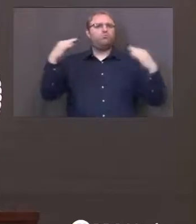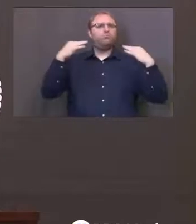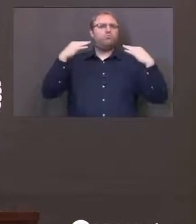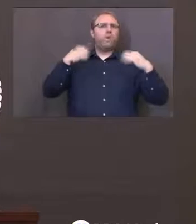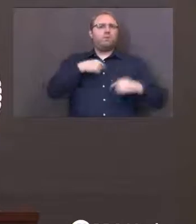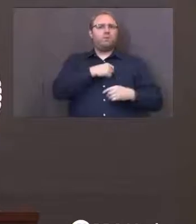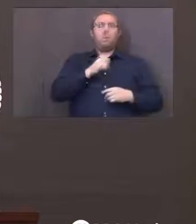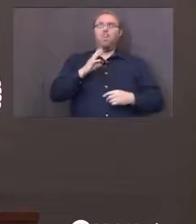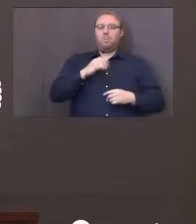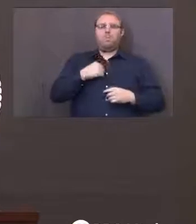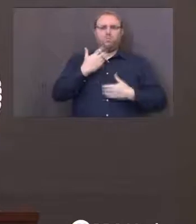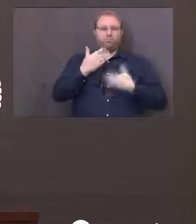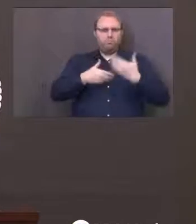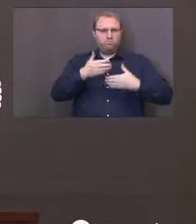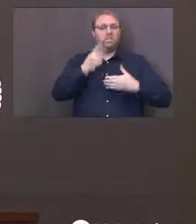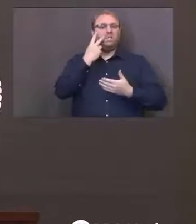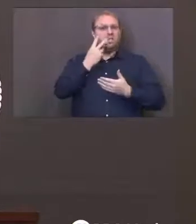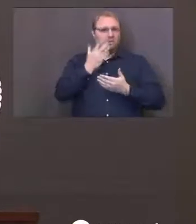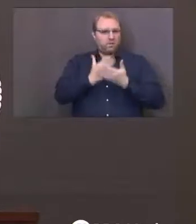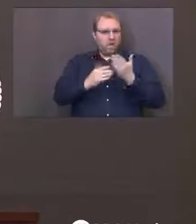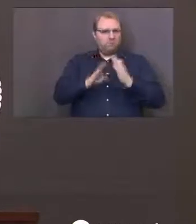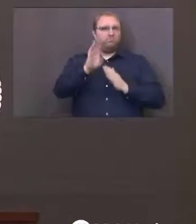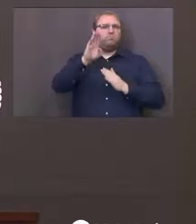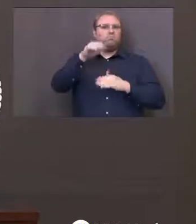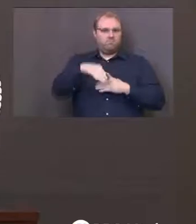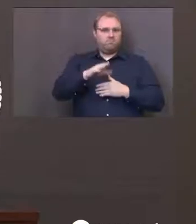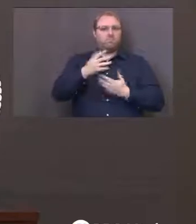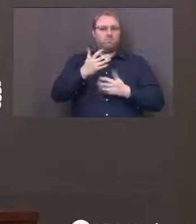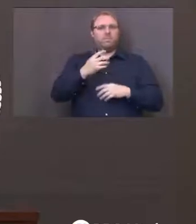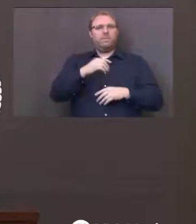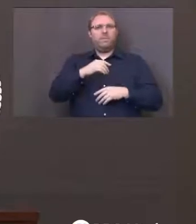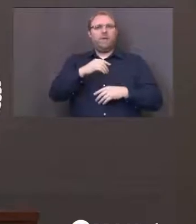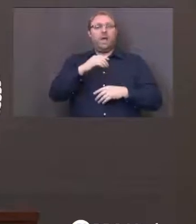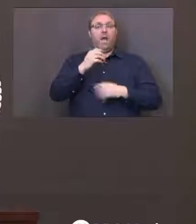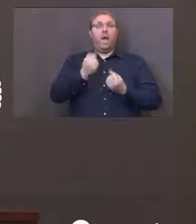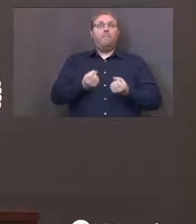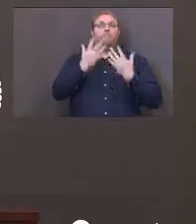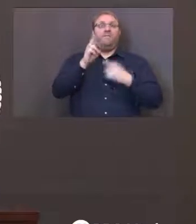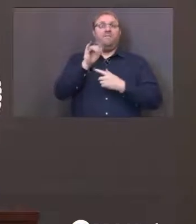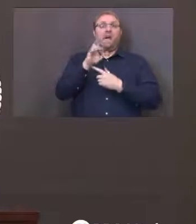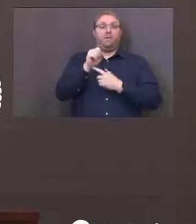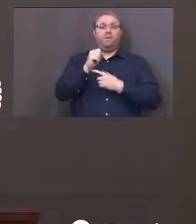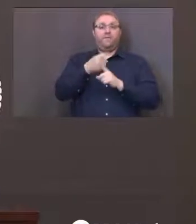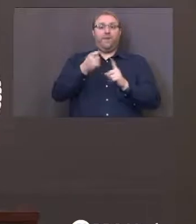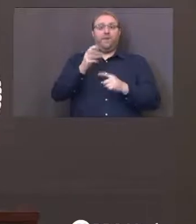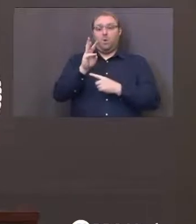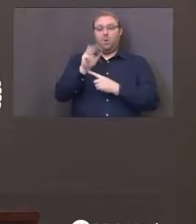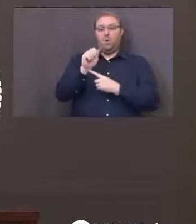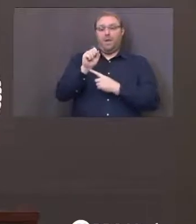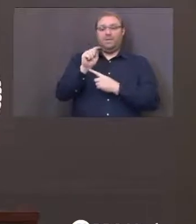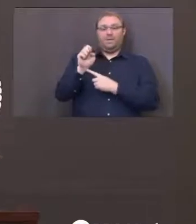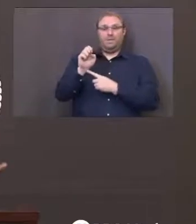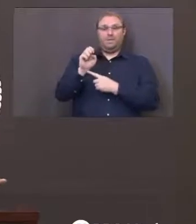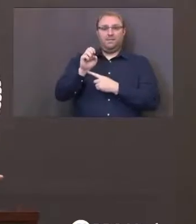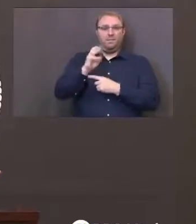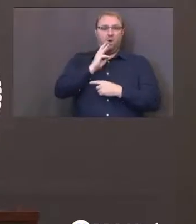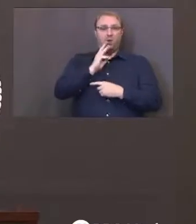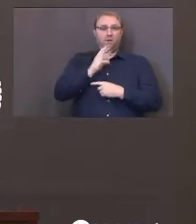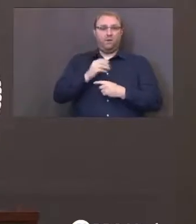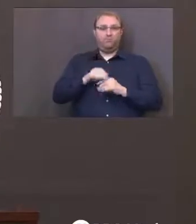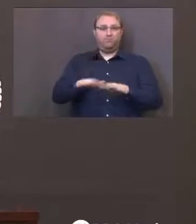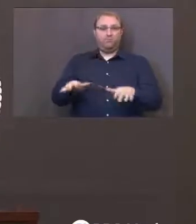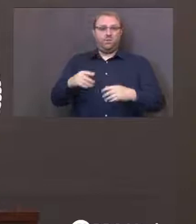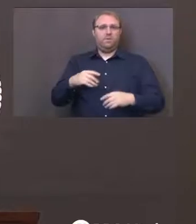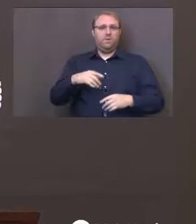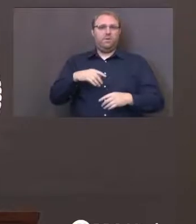and we've seen fluctuations in the amount of virus that they're able to get from the wastewater. And it does correlate on a